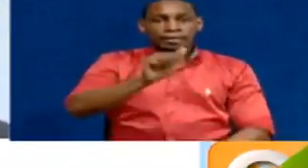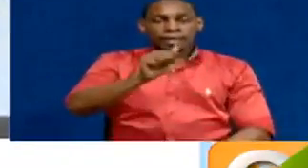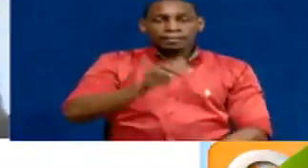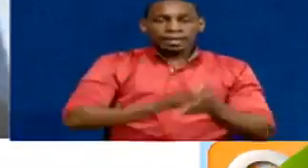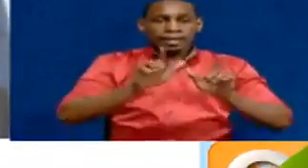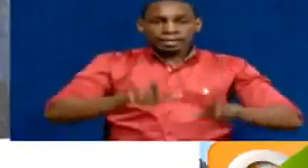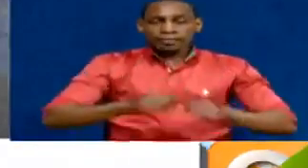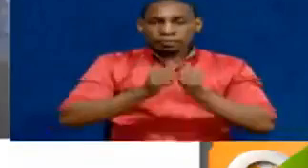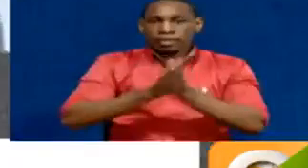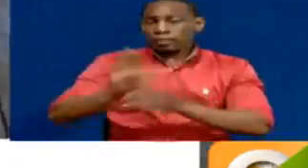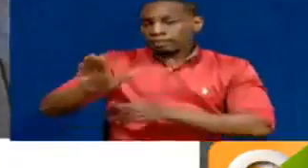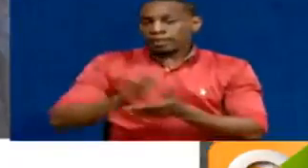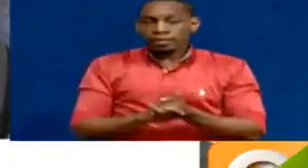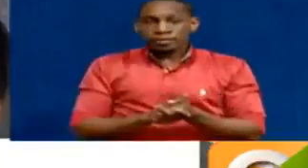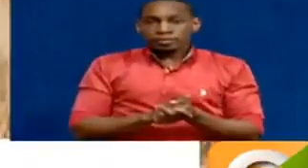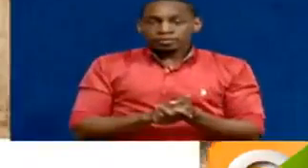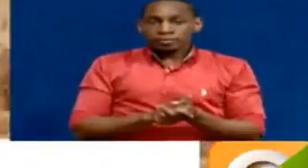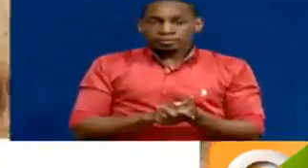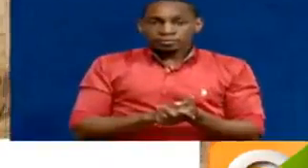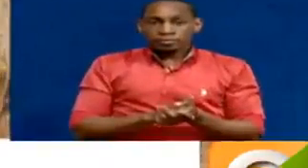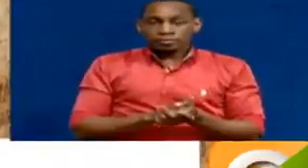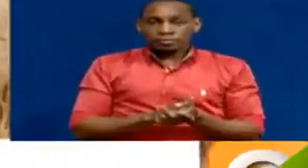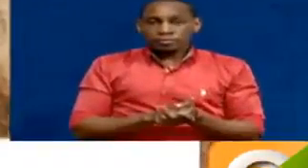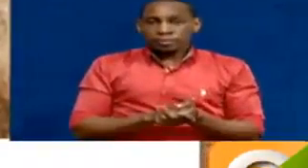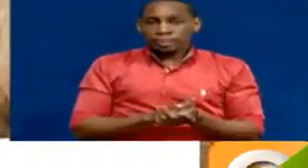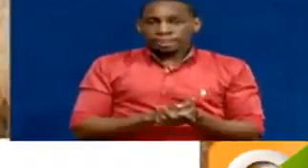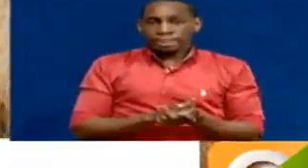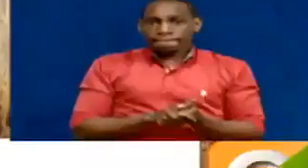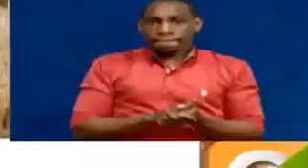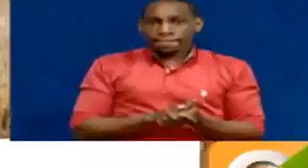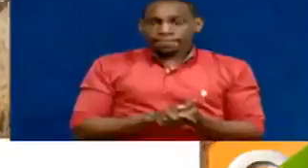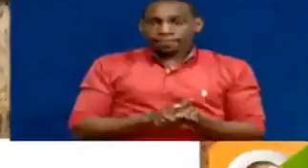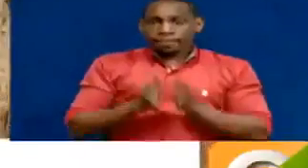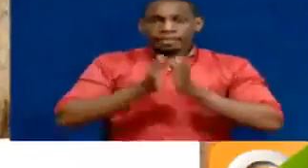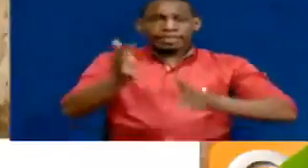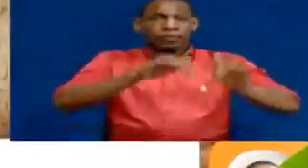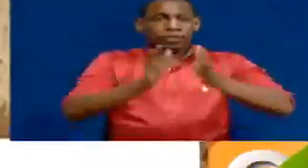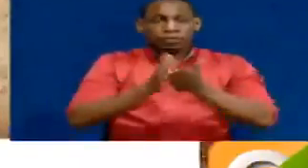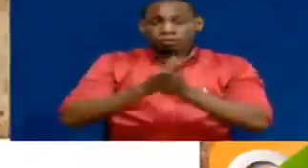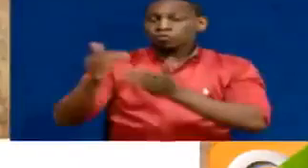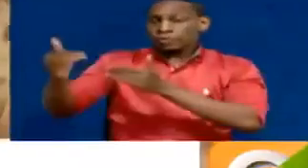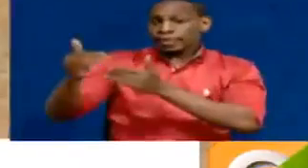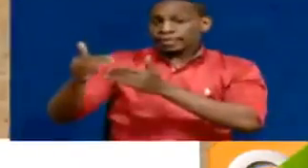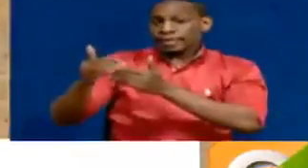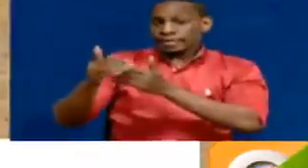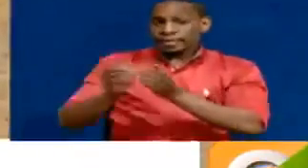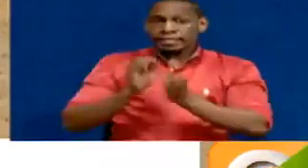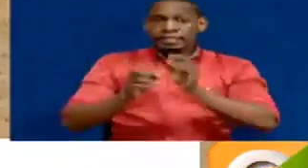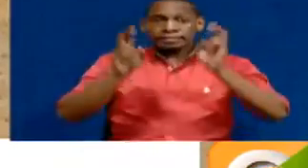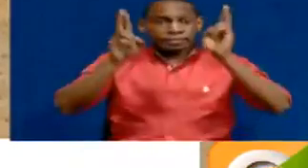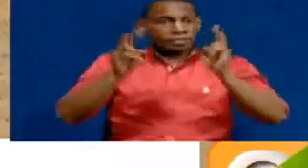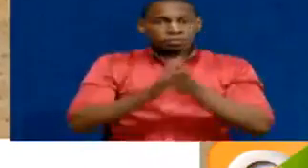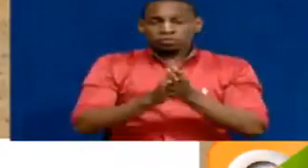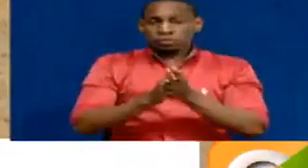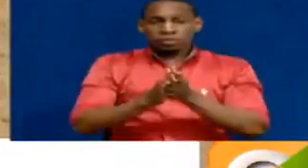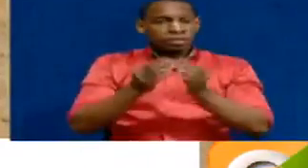yako ndani ya mborana. Itasikika haraka. The general election is fast approaching, and if these issues